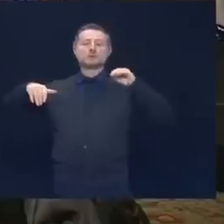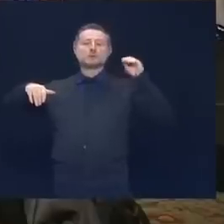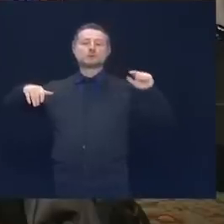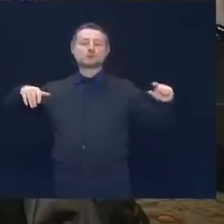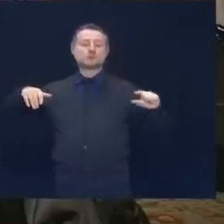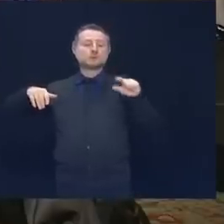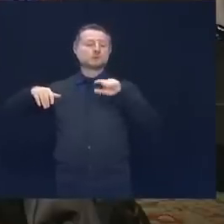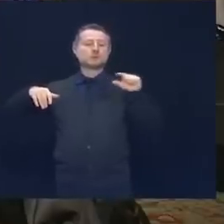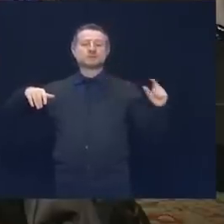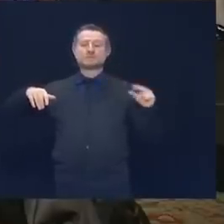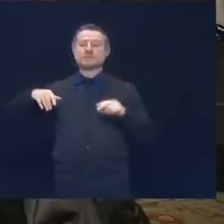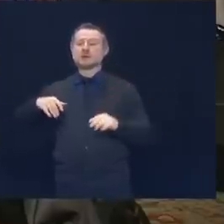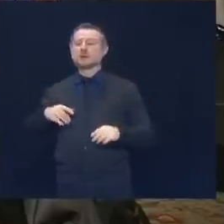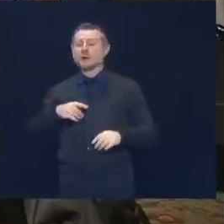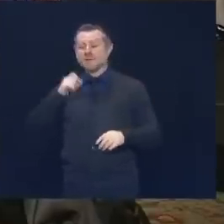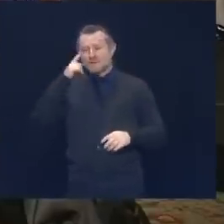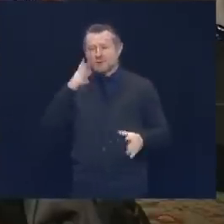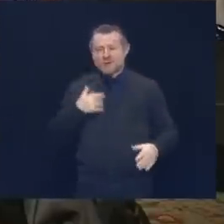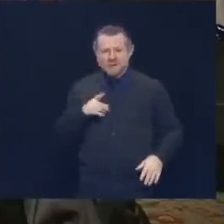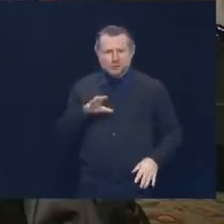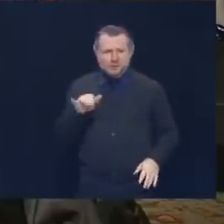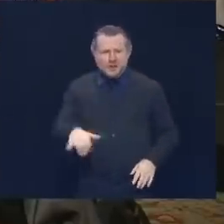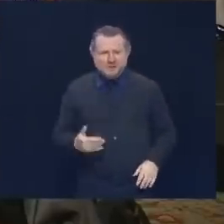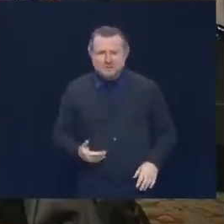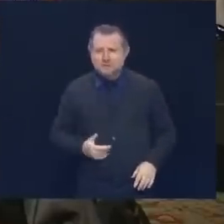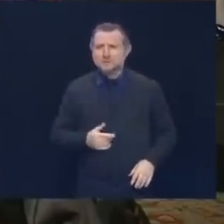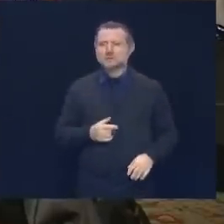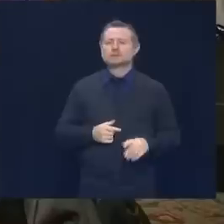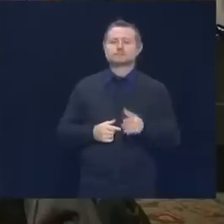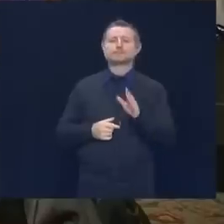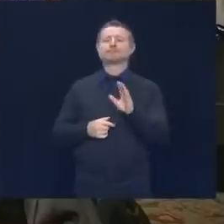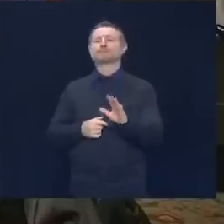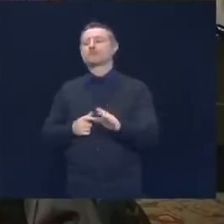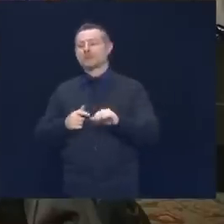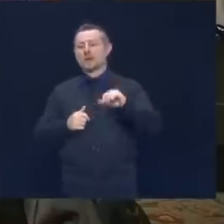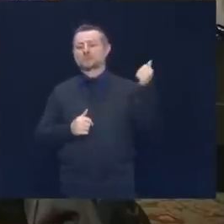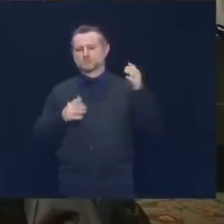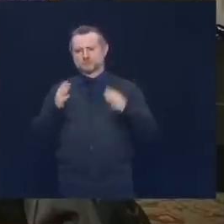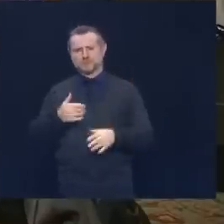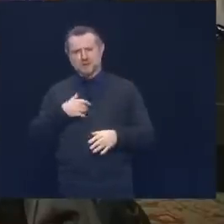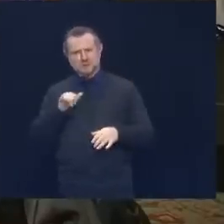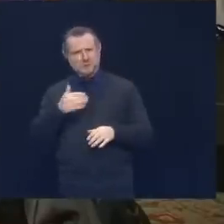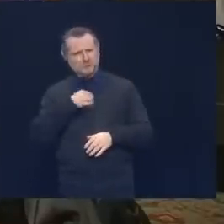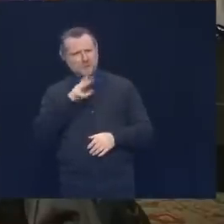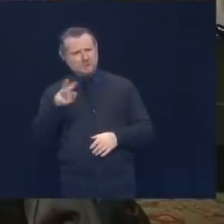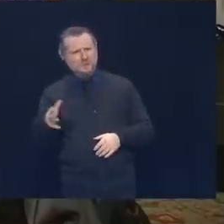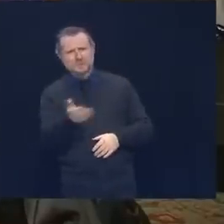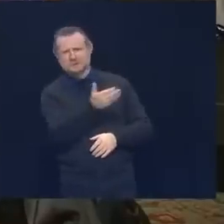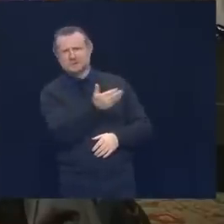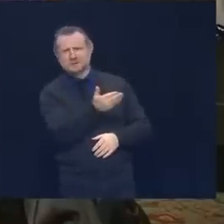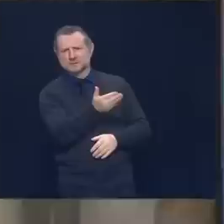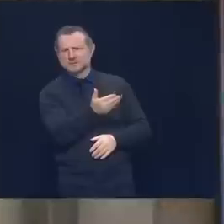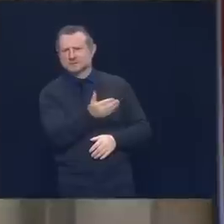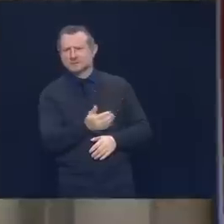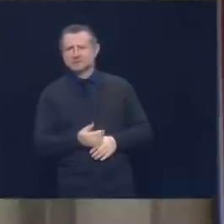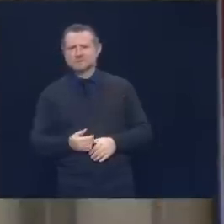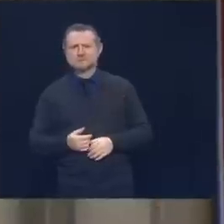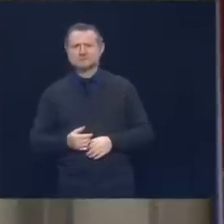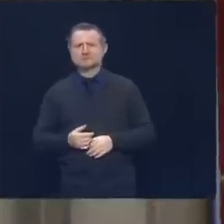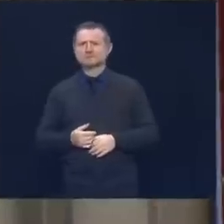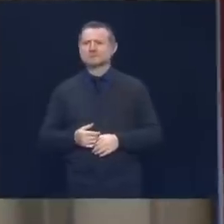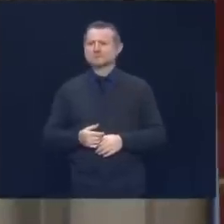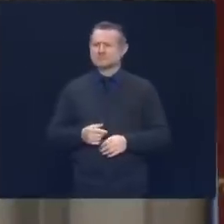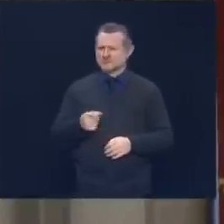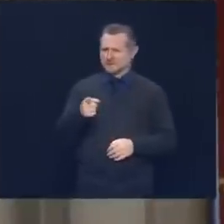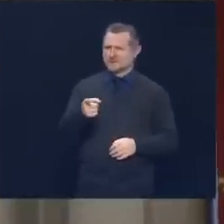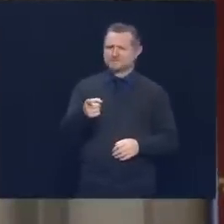know? Yeah, but we do. So that is on our website. If you go on the dashboard, we have. Why not present it more publicly? So cases per